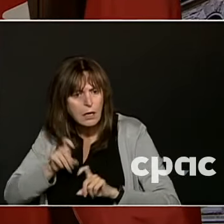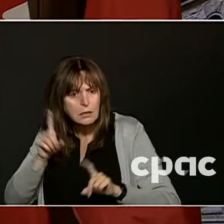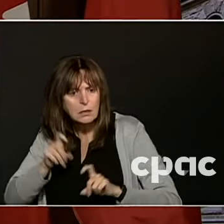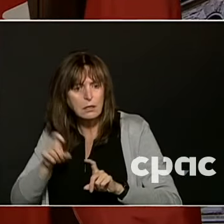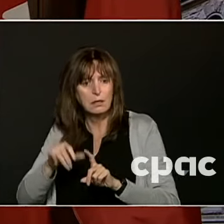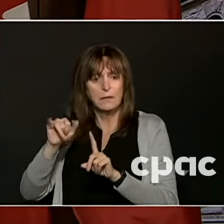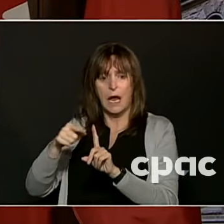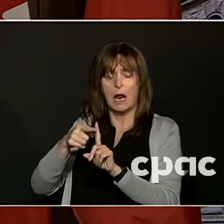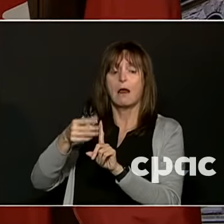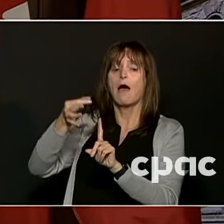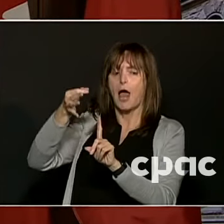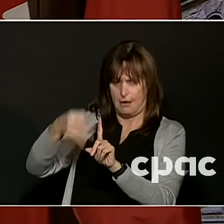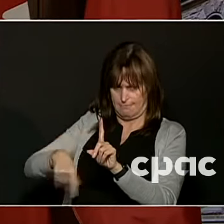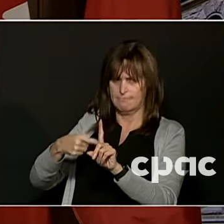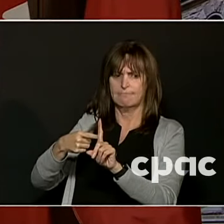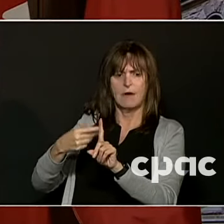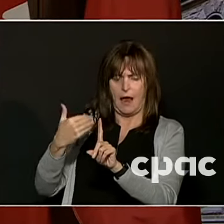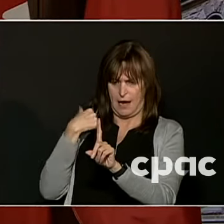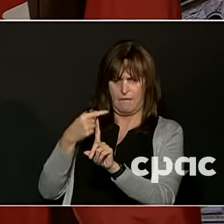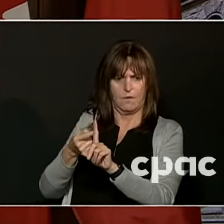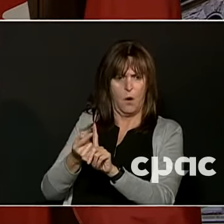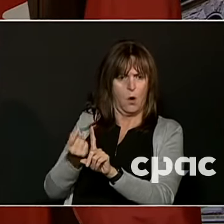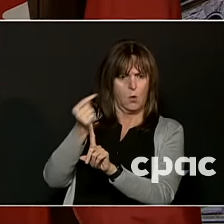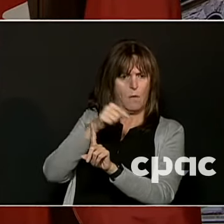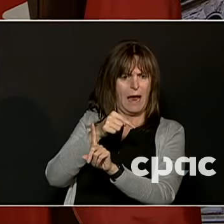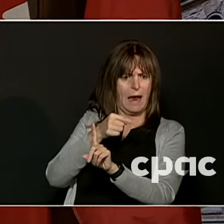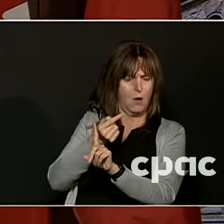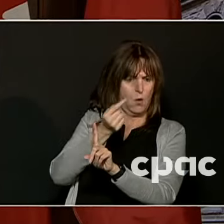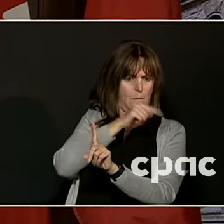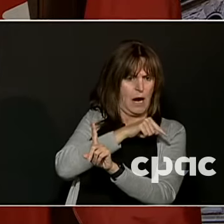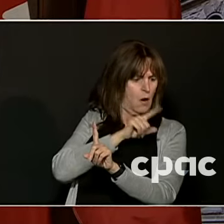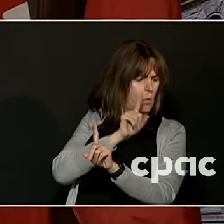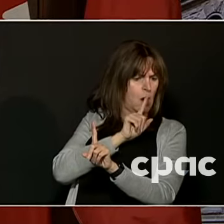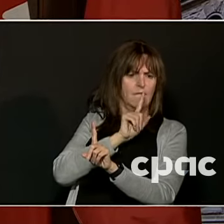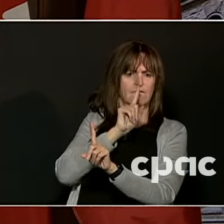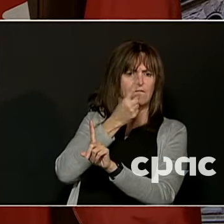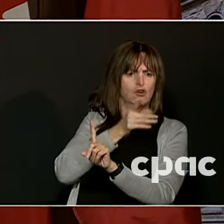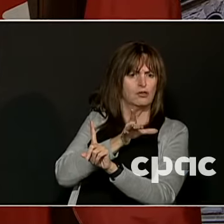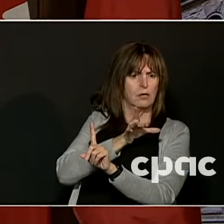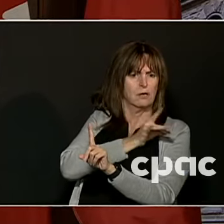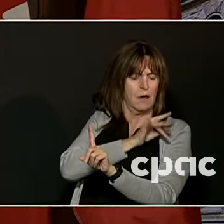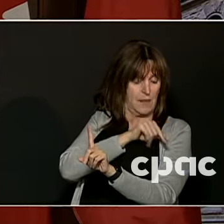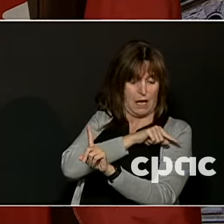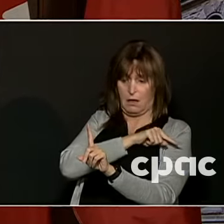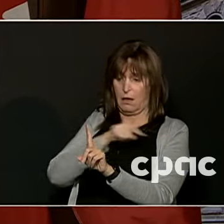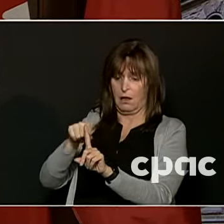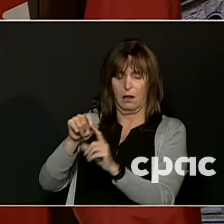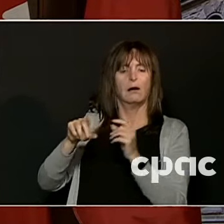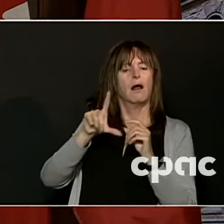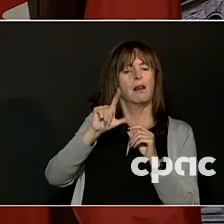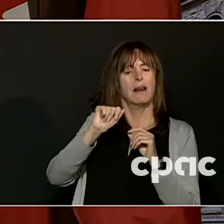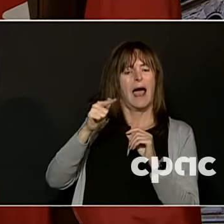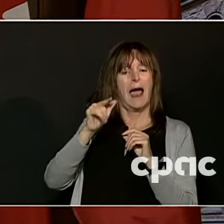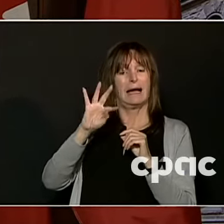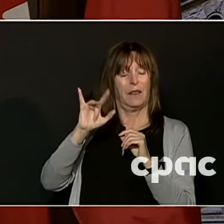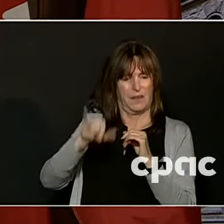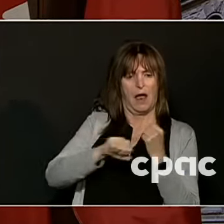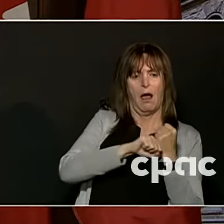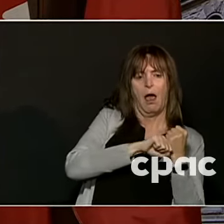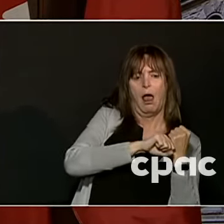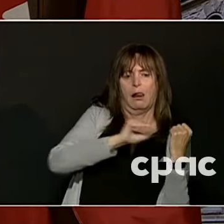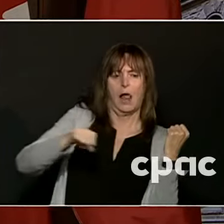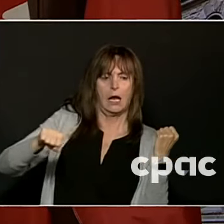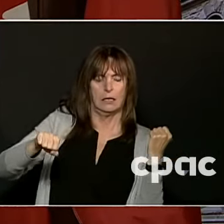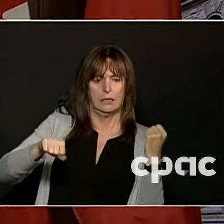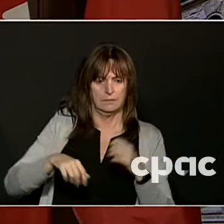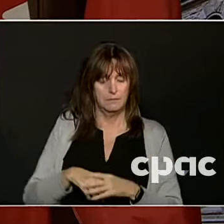of getting a sense of where the disease is heading. It's perhaps an early barometer. You can see on this slide, which is slide 18,